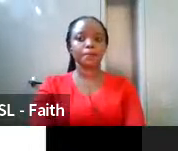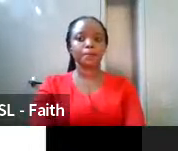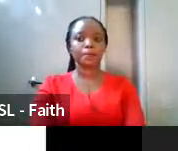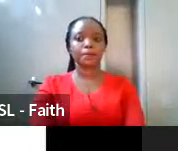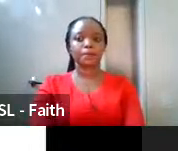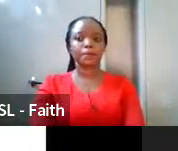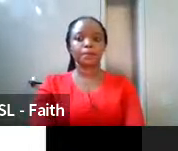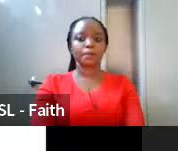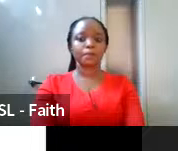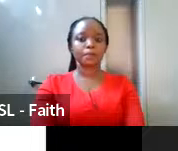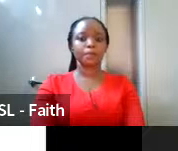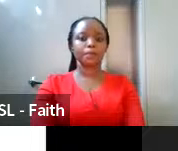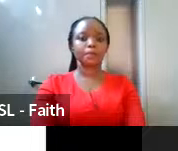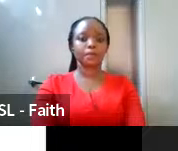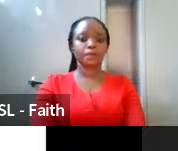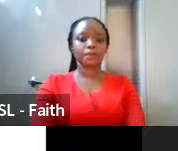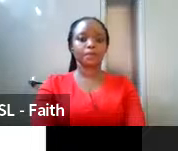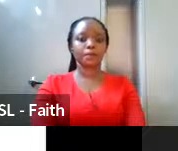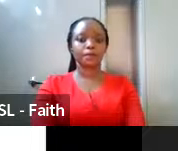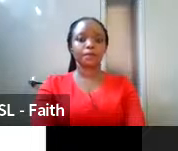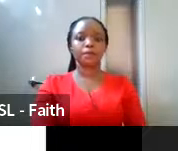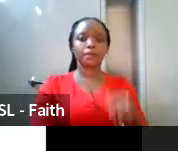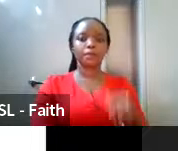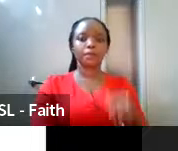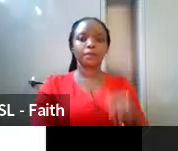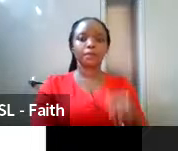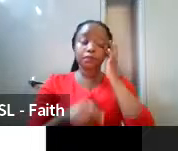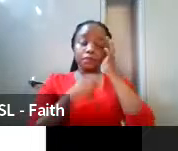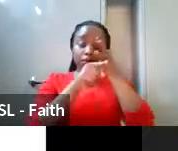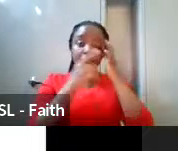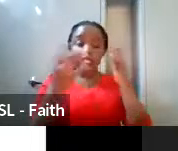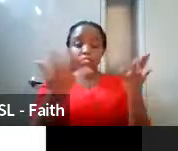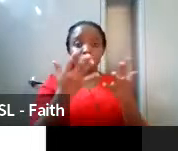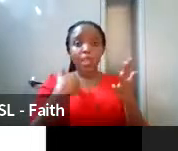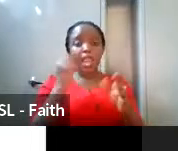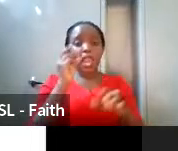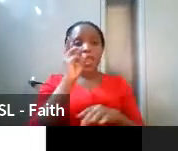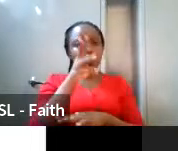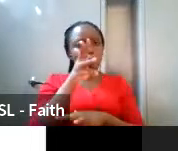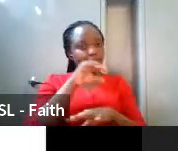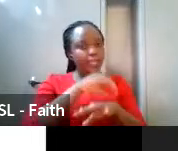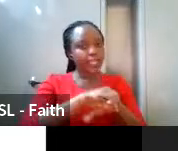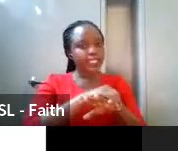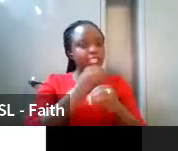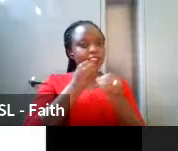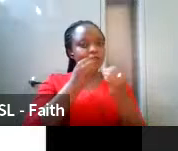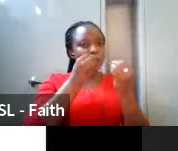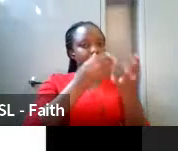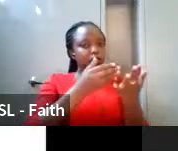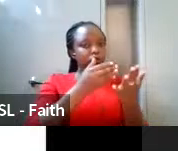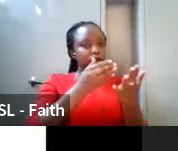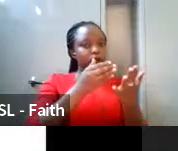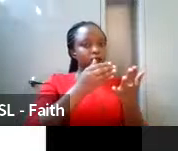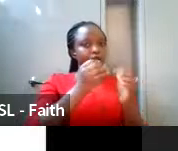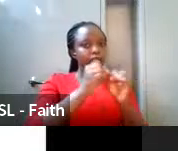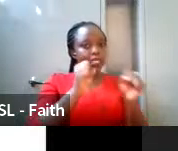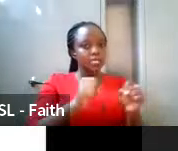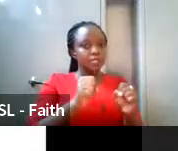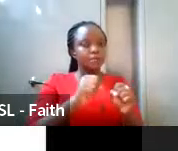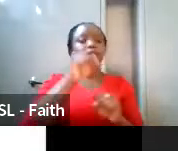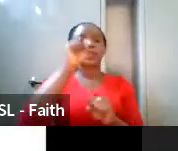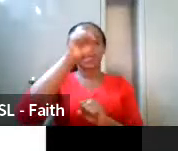Pardon? That's where I'm going to. Is it to populate or unpopulate? Populate of those. Yes, on the